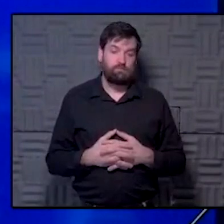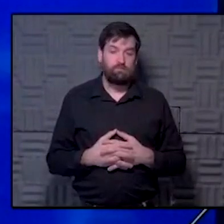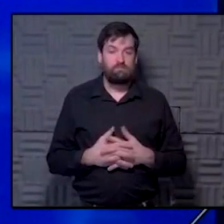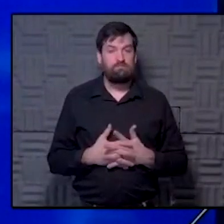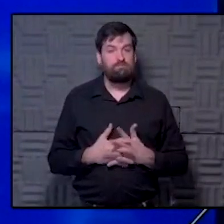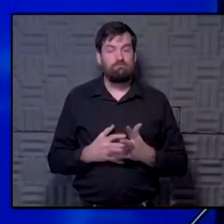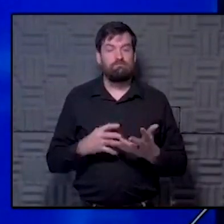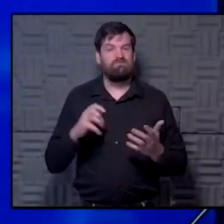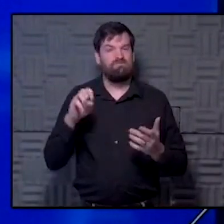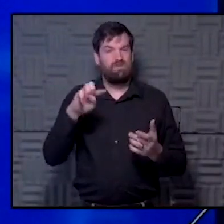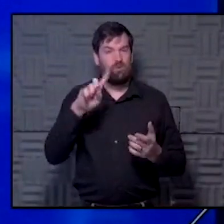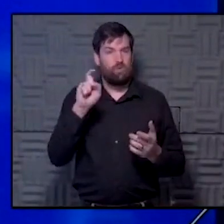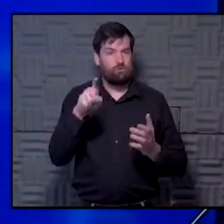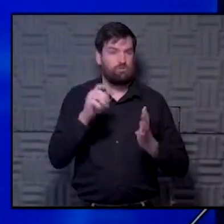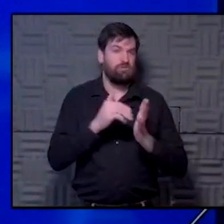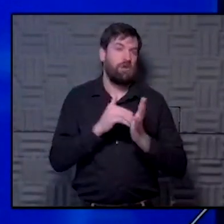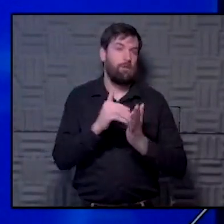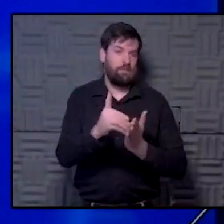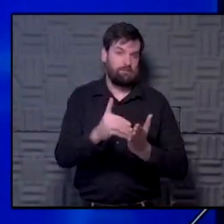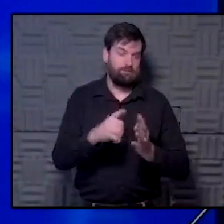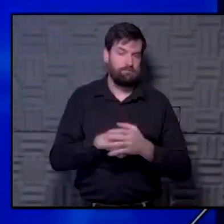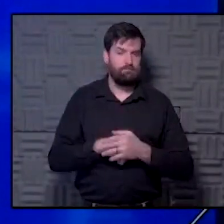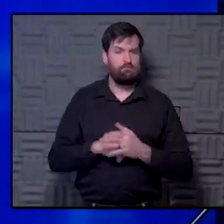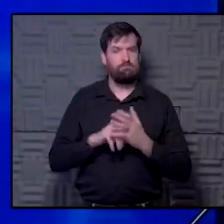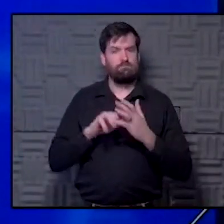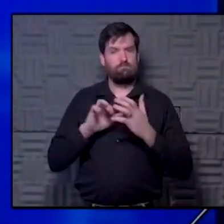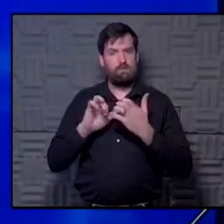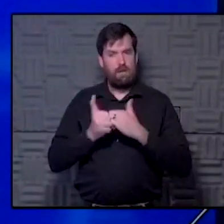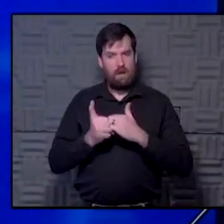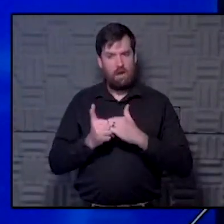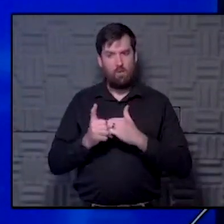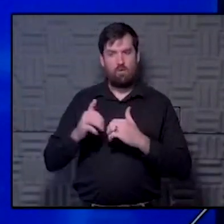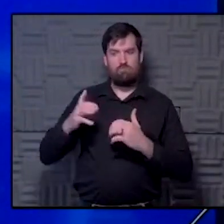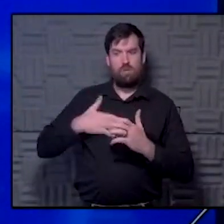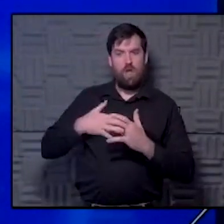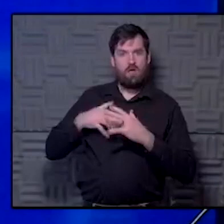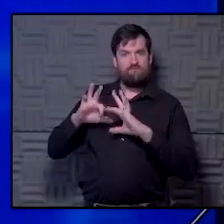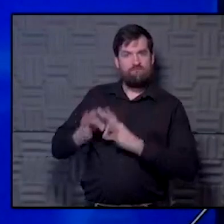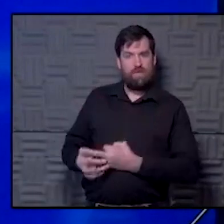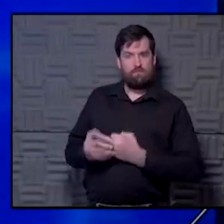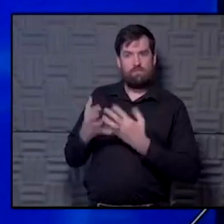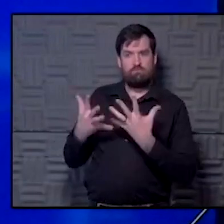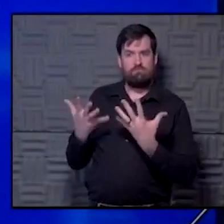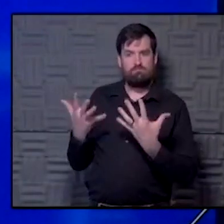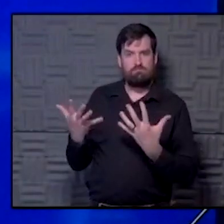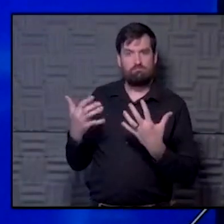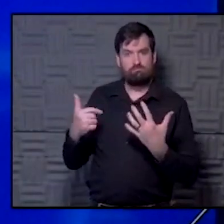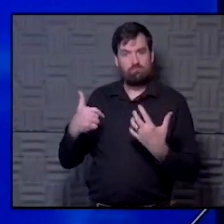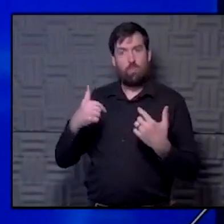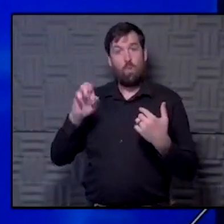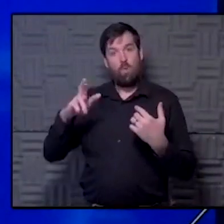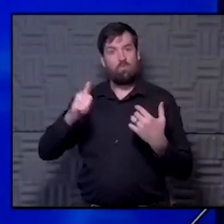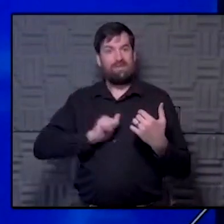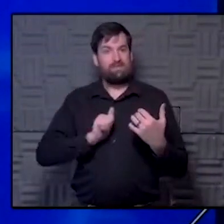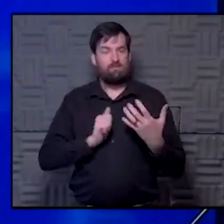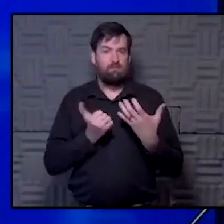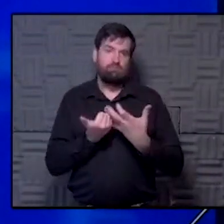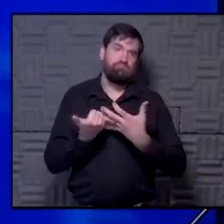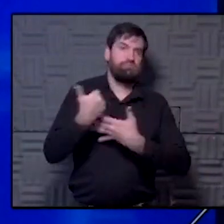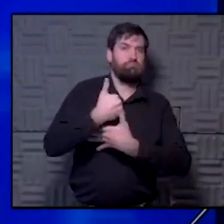this question comes a lot. How do I get my loved one moved up, or how do I get moved up in a phase?